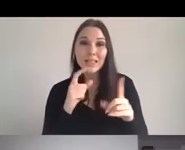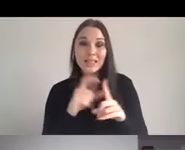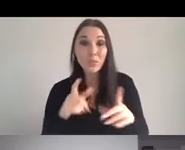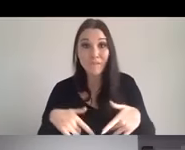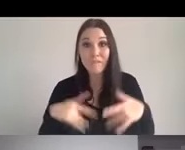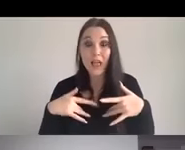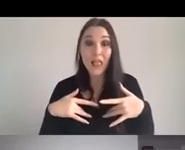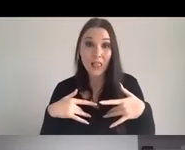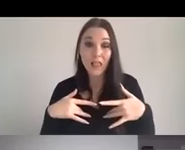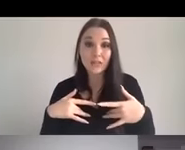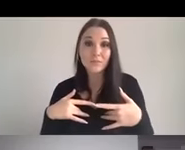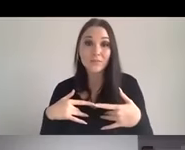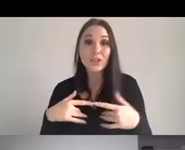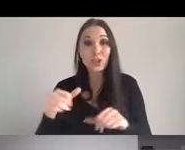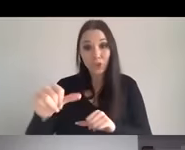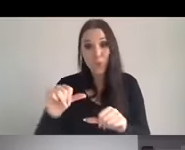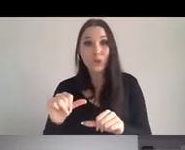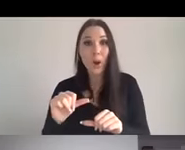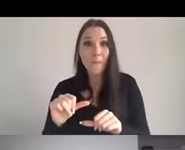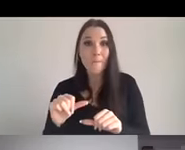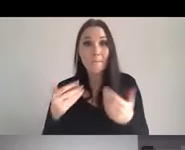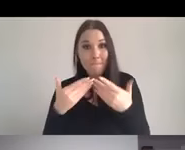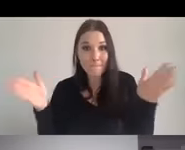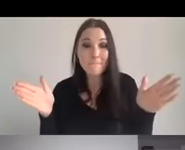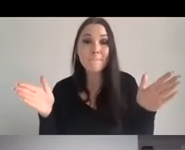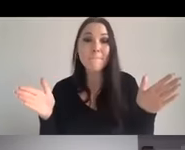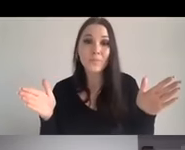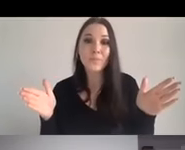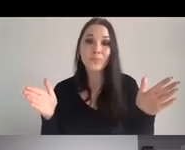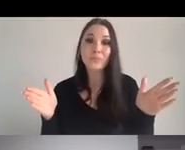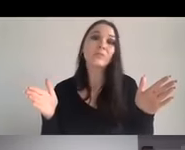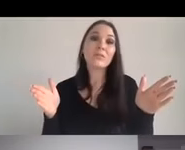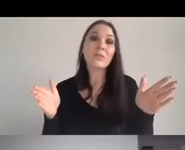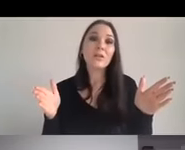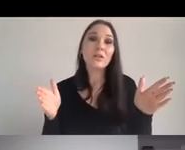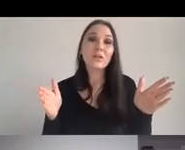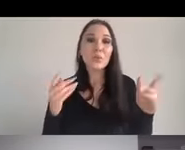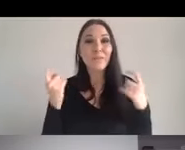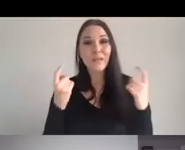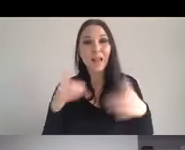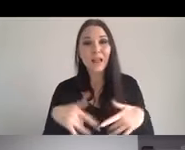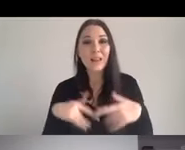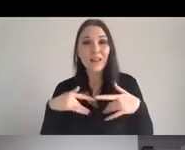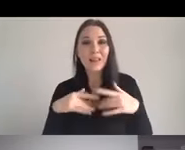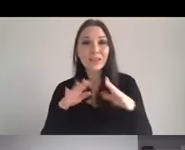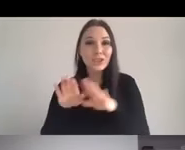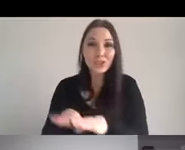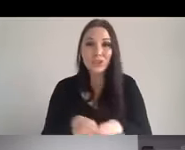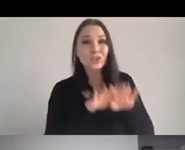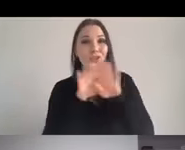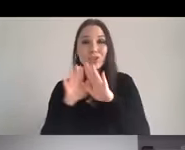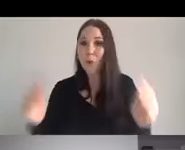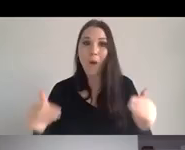is a short-term market, especially in the UAV. So there's also some certification standard SORA, and there's